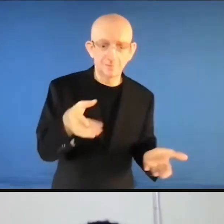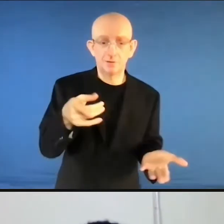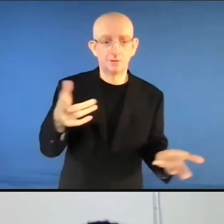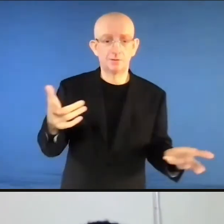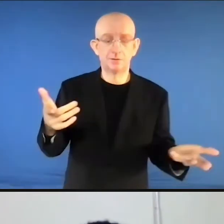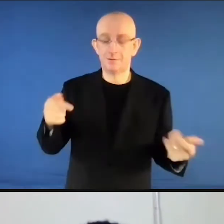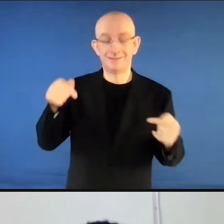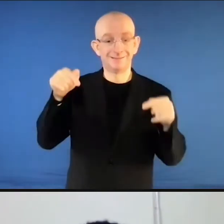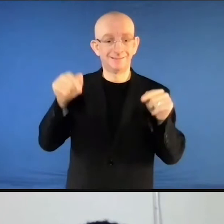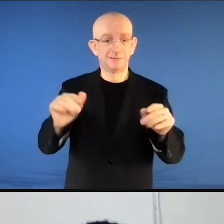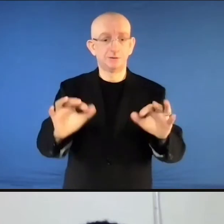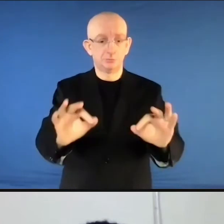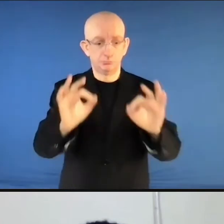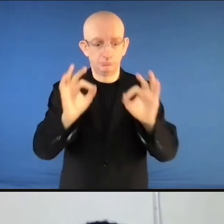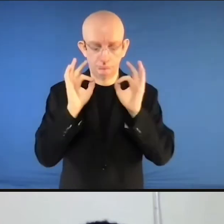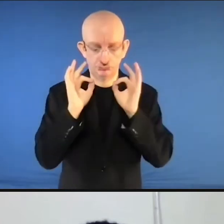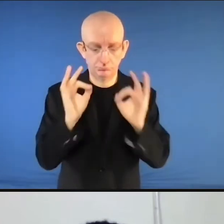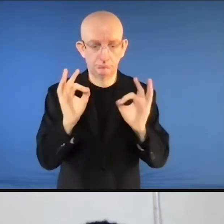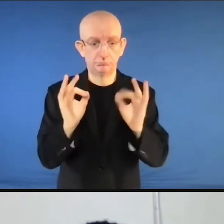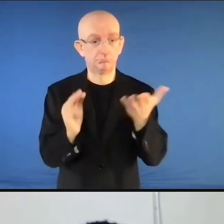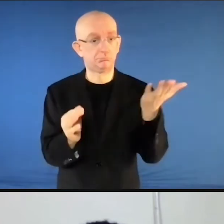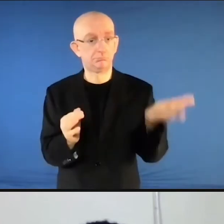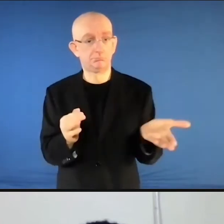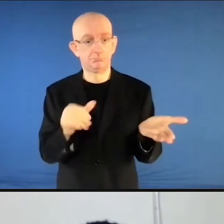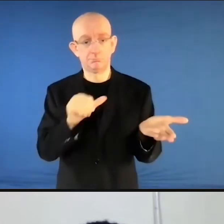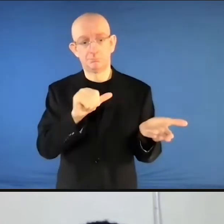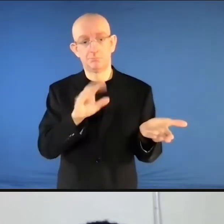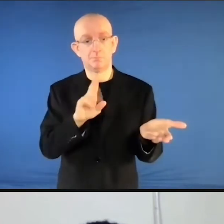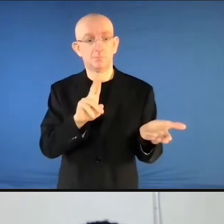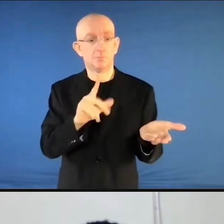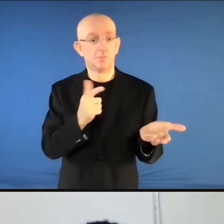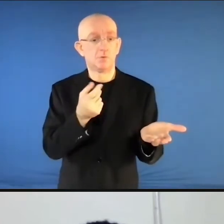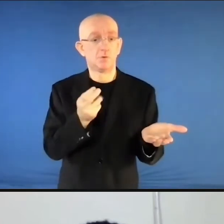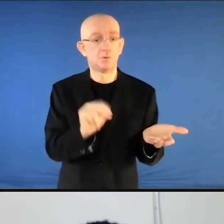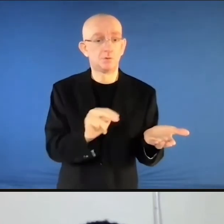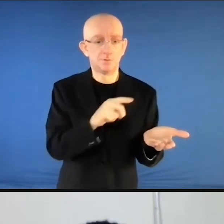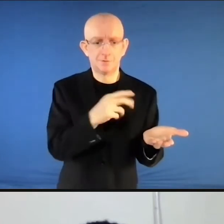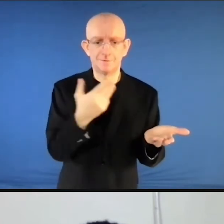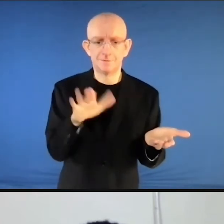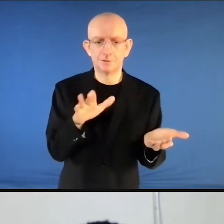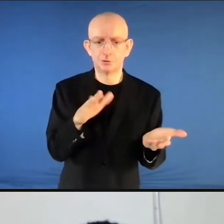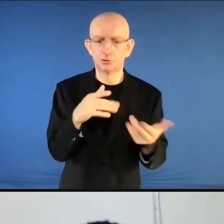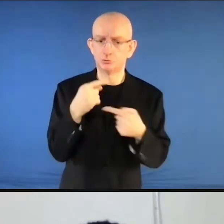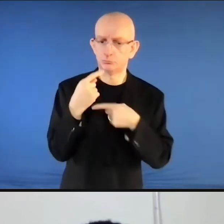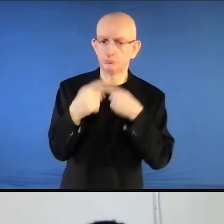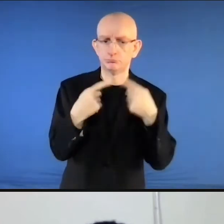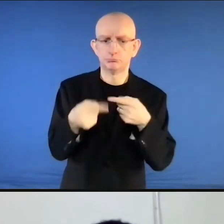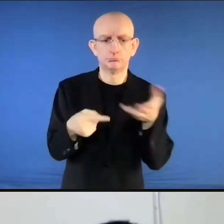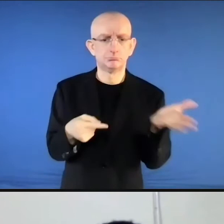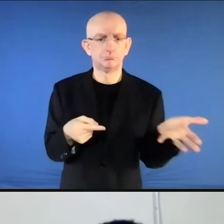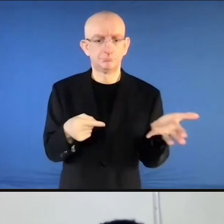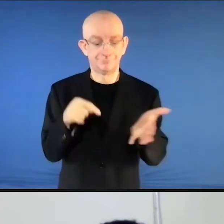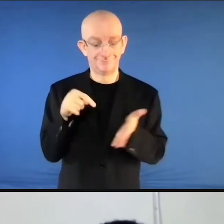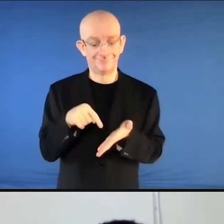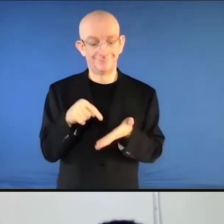how the results of a research made together with